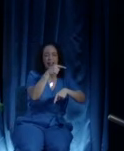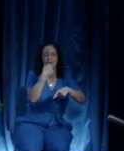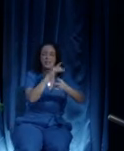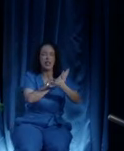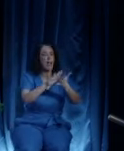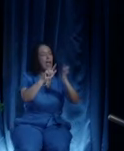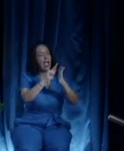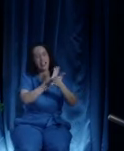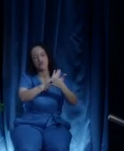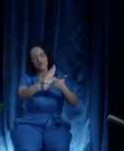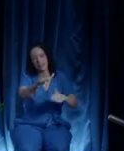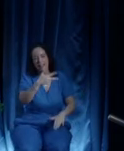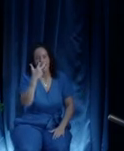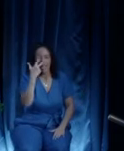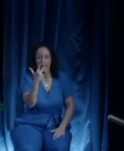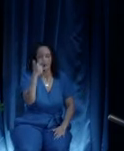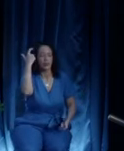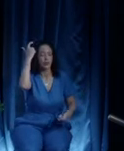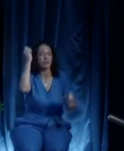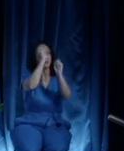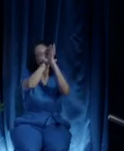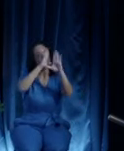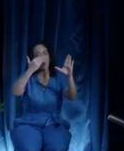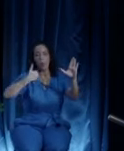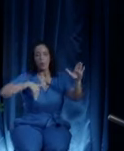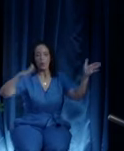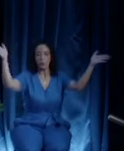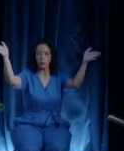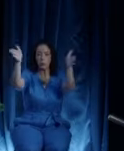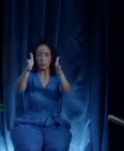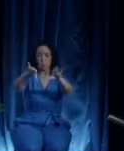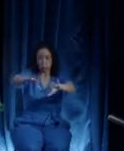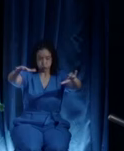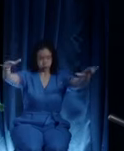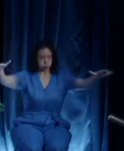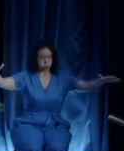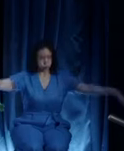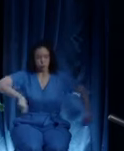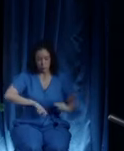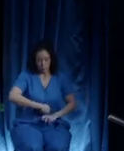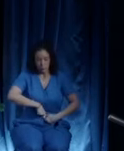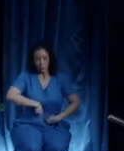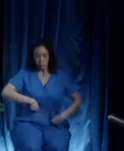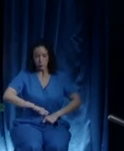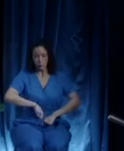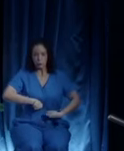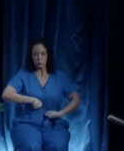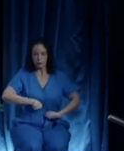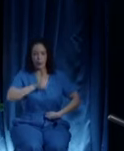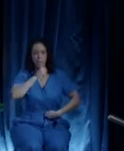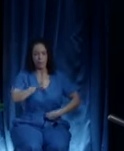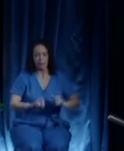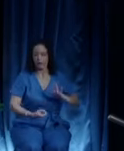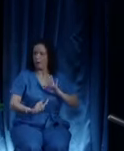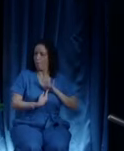in elaborate embroidered dresses and men in floppy hats being very self-important. But I think very few of us really